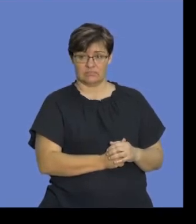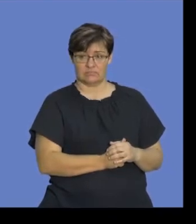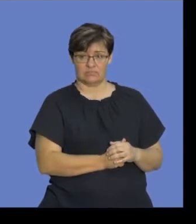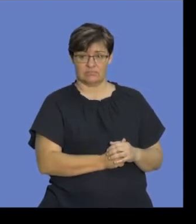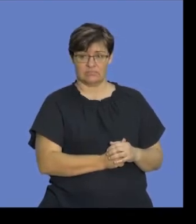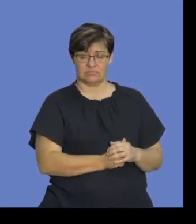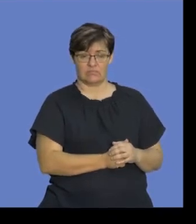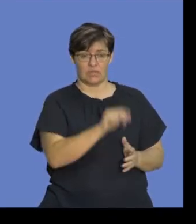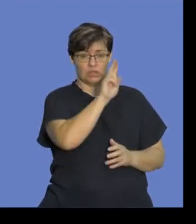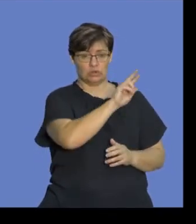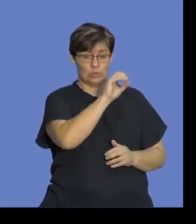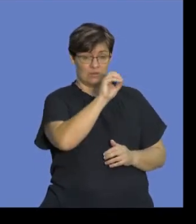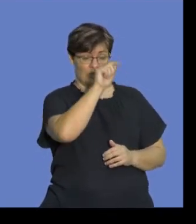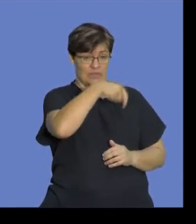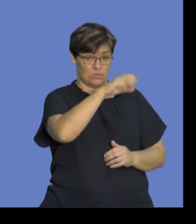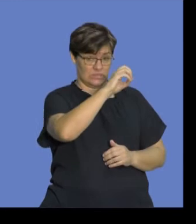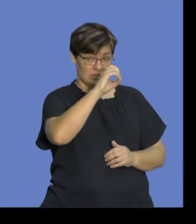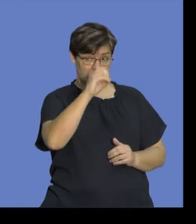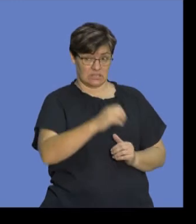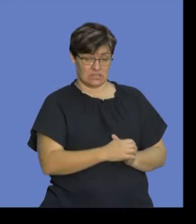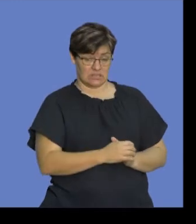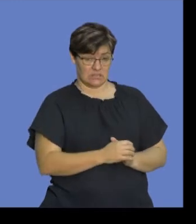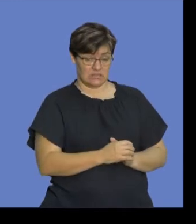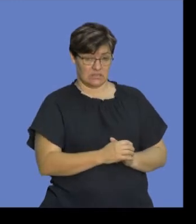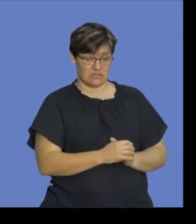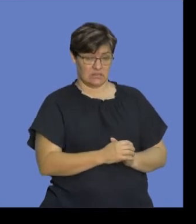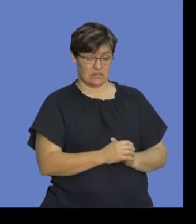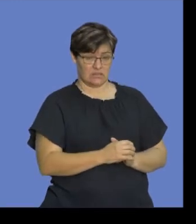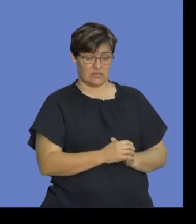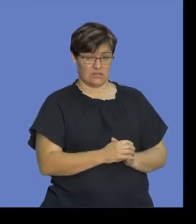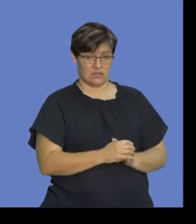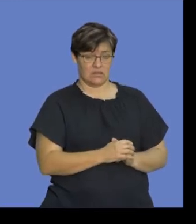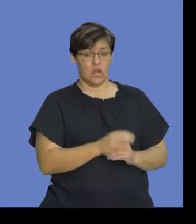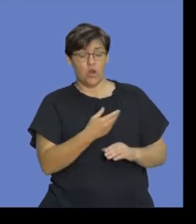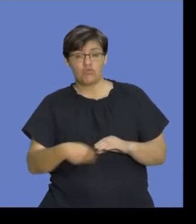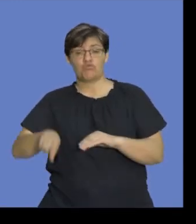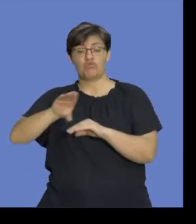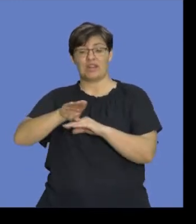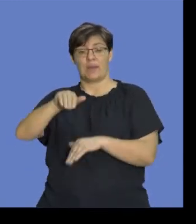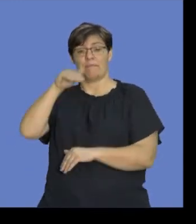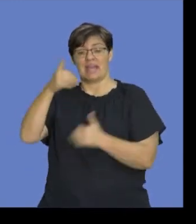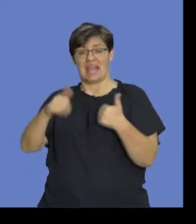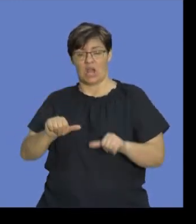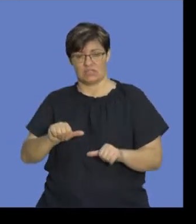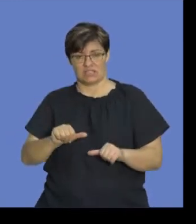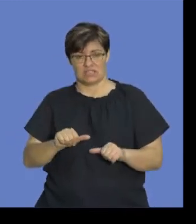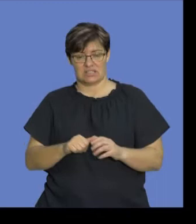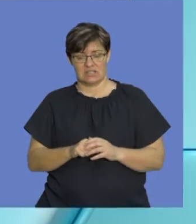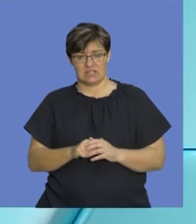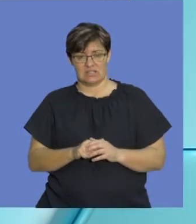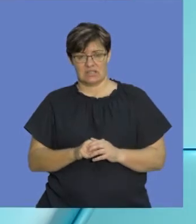200,000, right? You're going to credit your bank account because there's money leaving the bank account of the